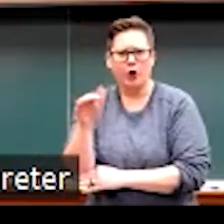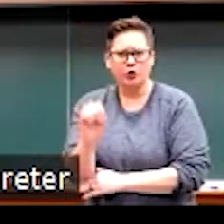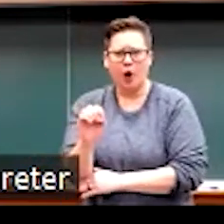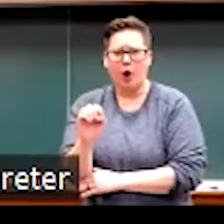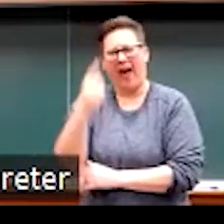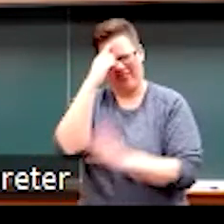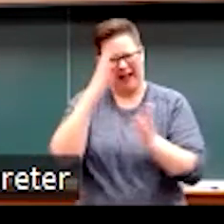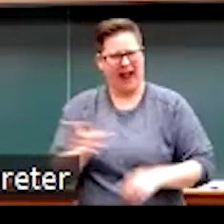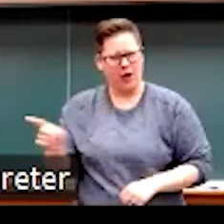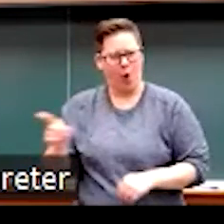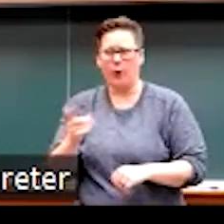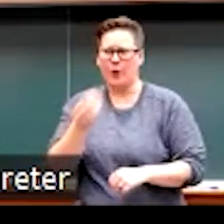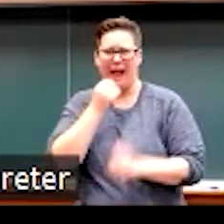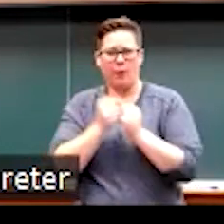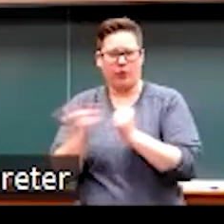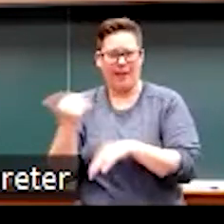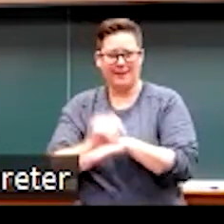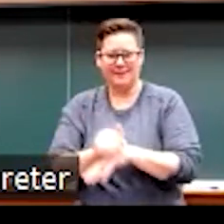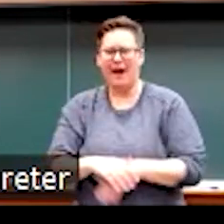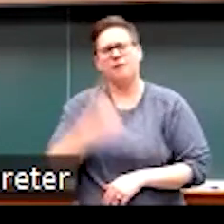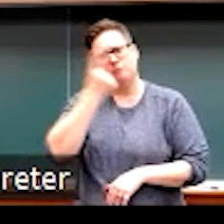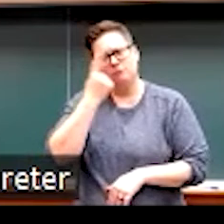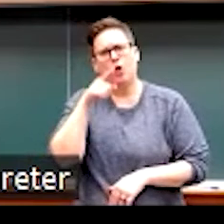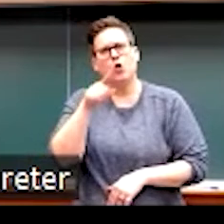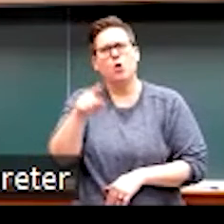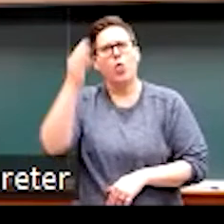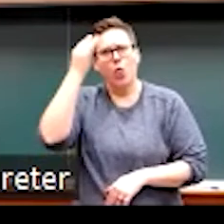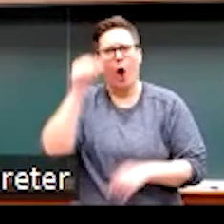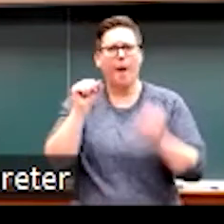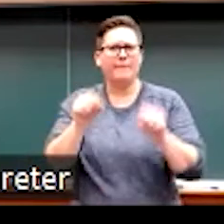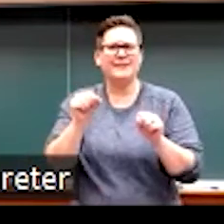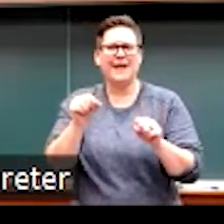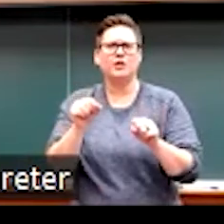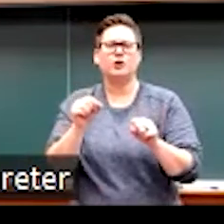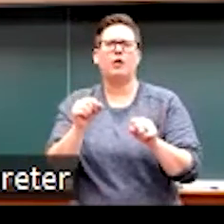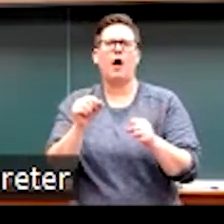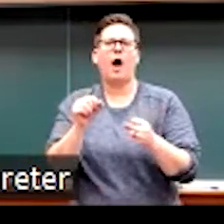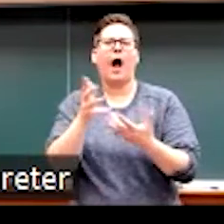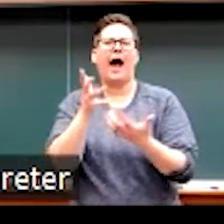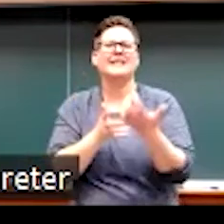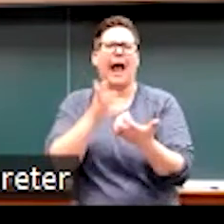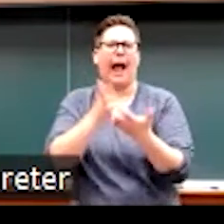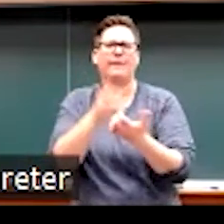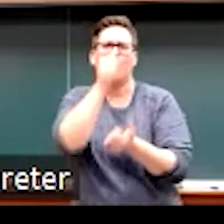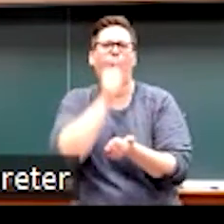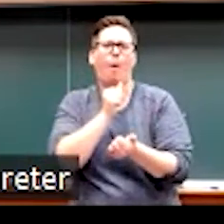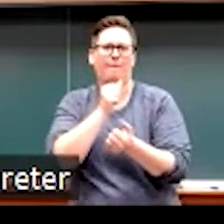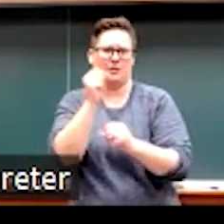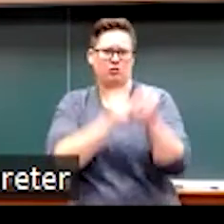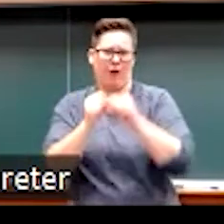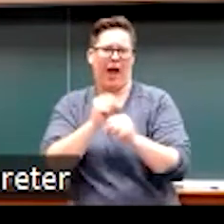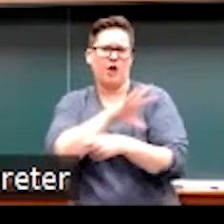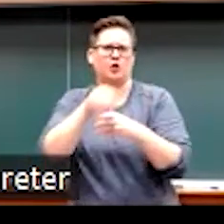this is someone who knows you from dinner last night. I'm wondering if you've considered potential adaptive coping strategies for pain within